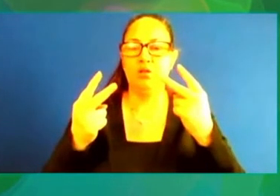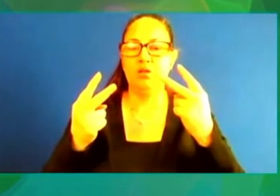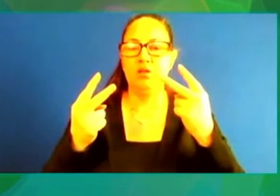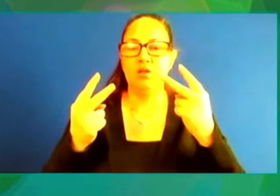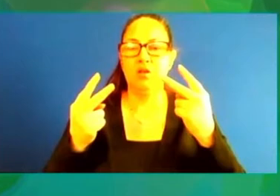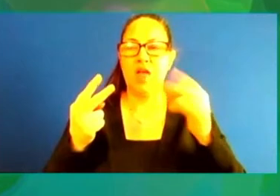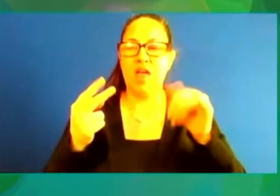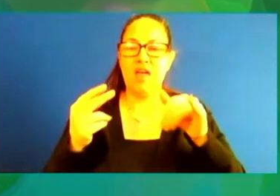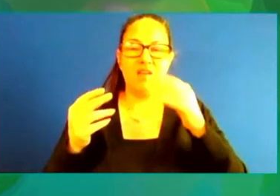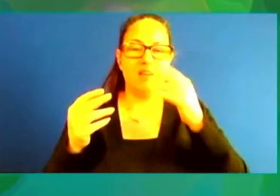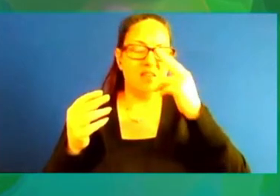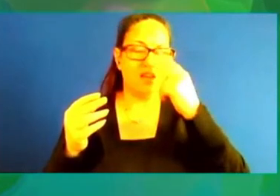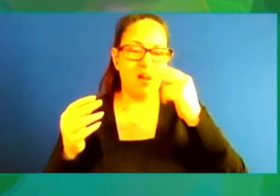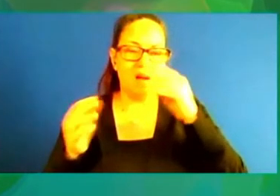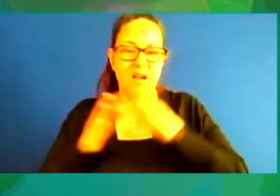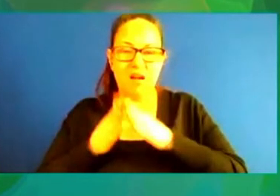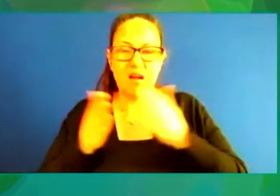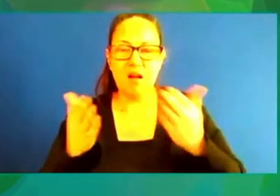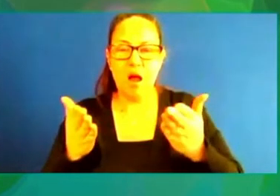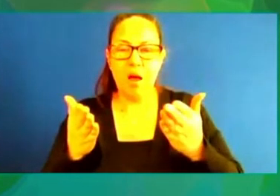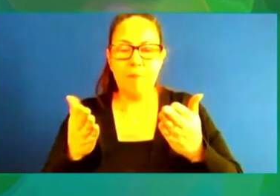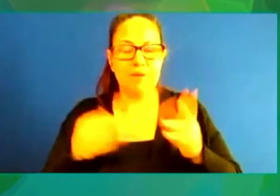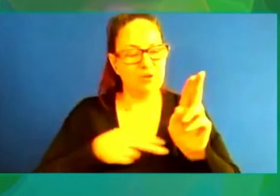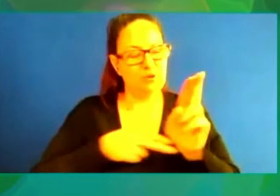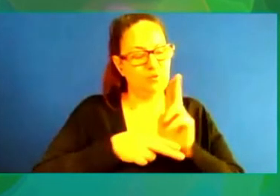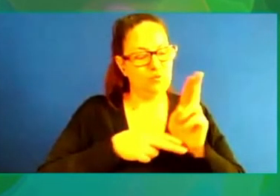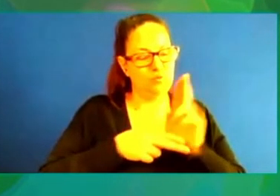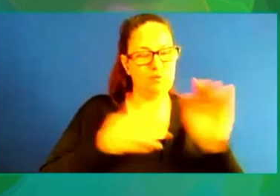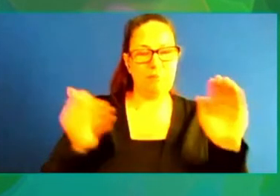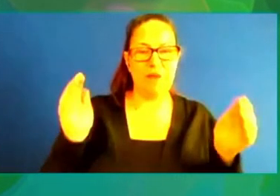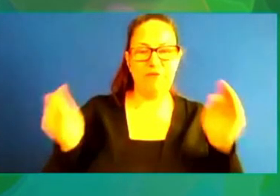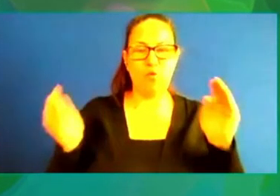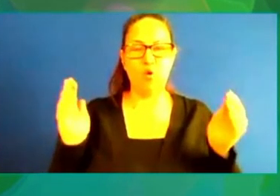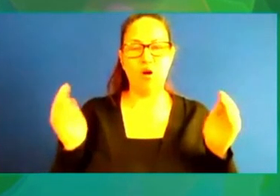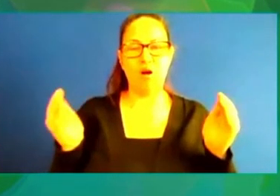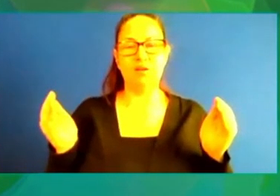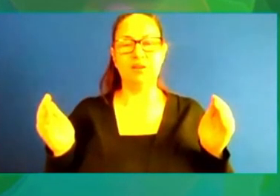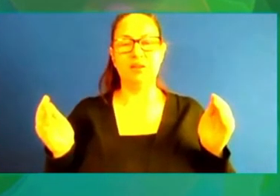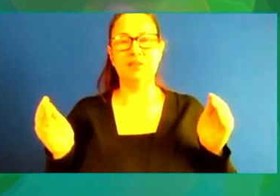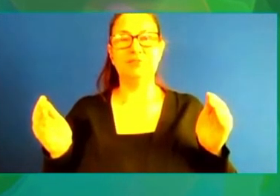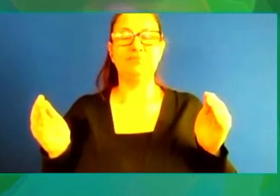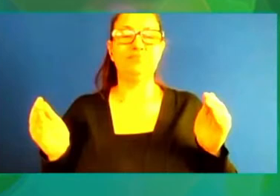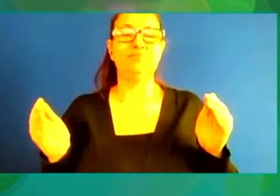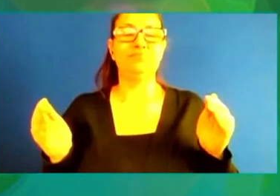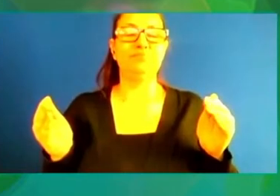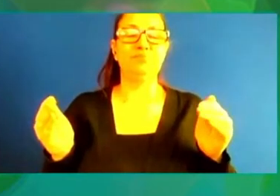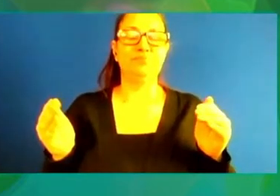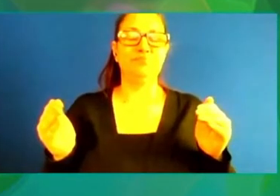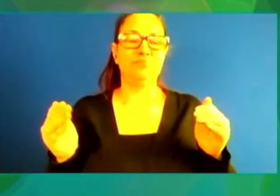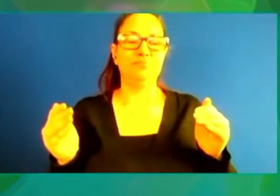comics used metaphor and like sociology, anthropology,